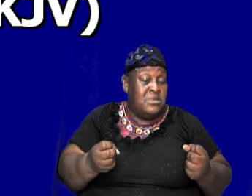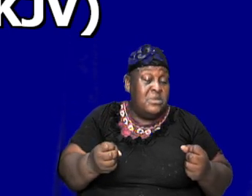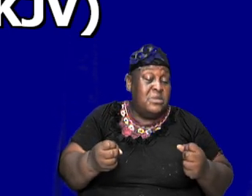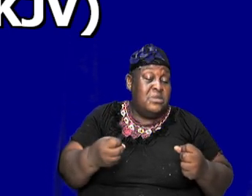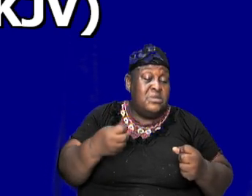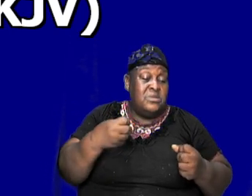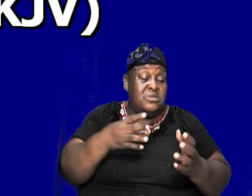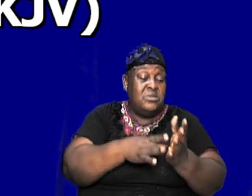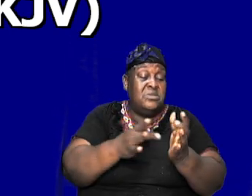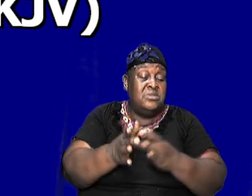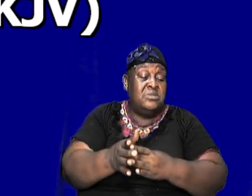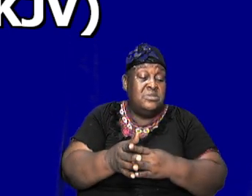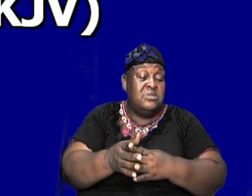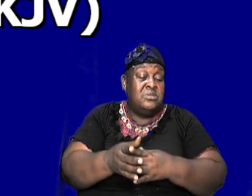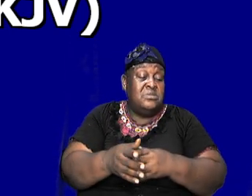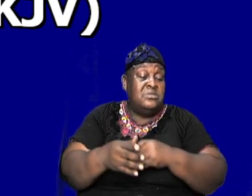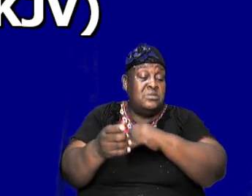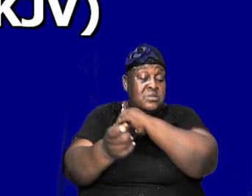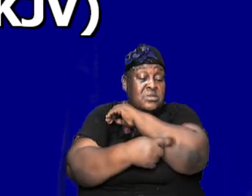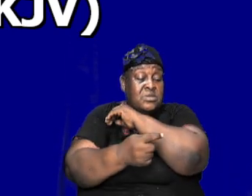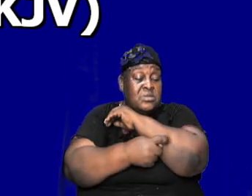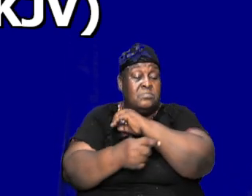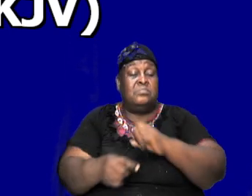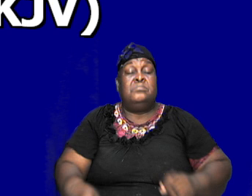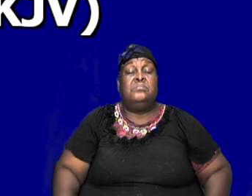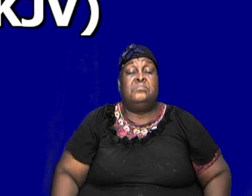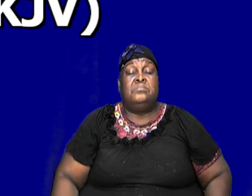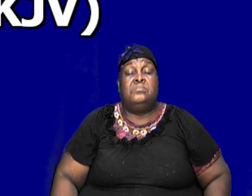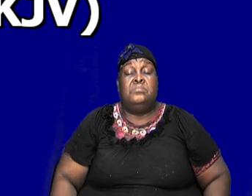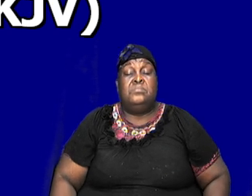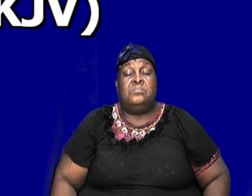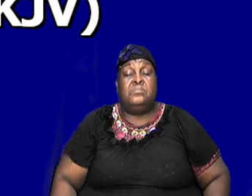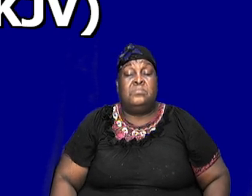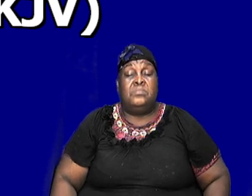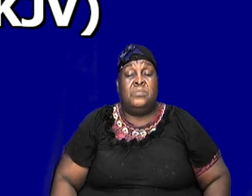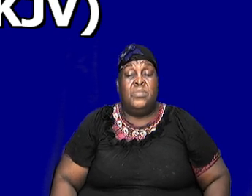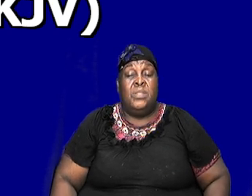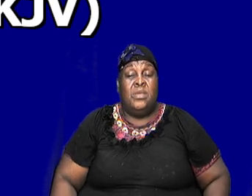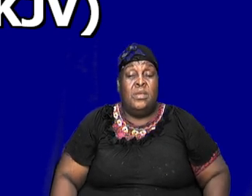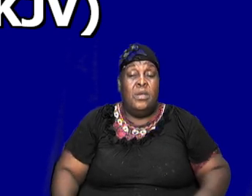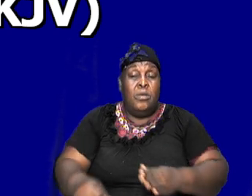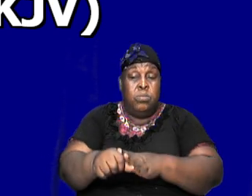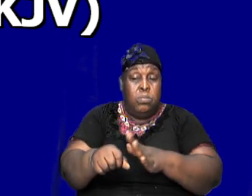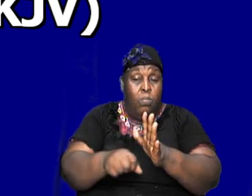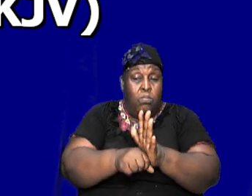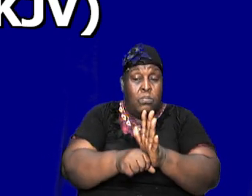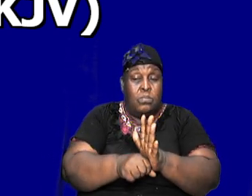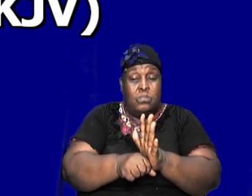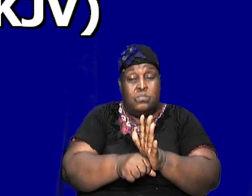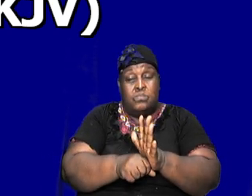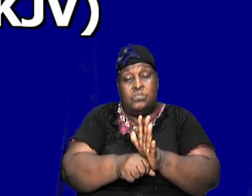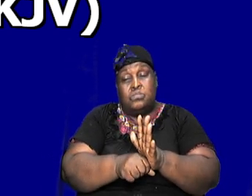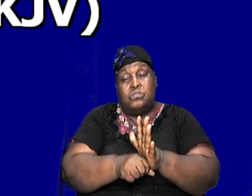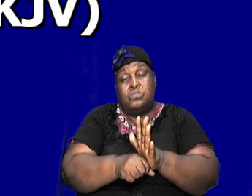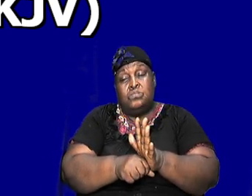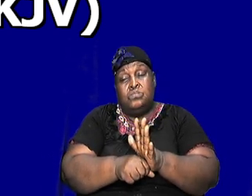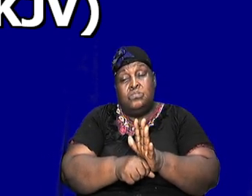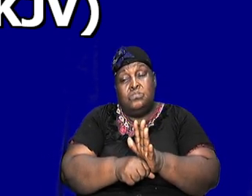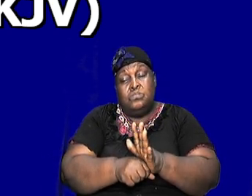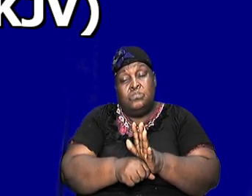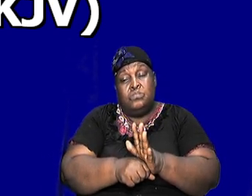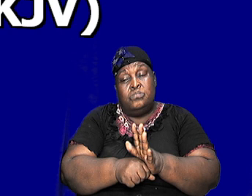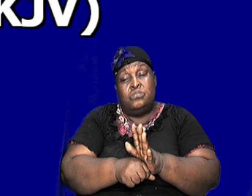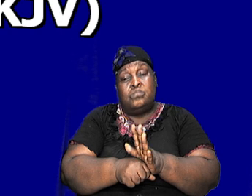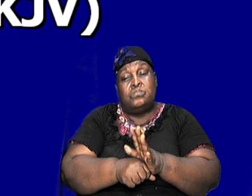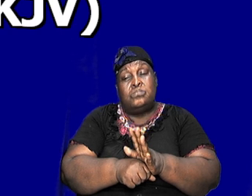or to put, you know, God to the test. And the scripture clearly states that, you know, he